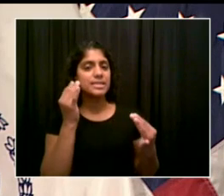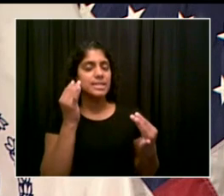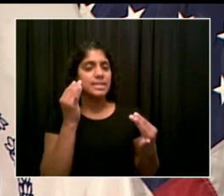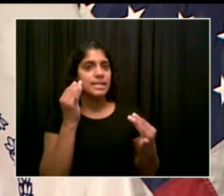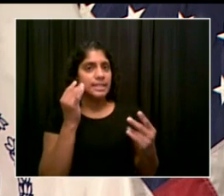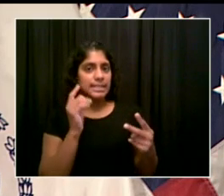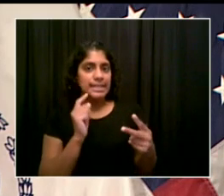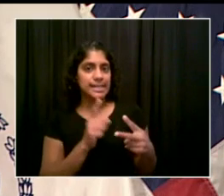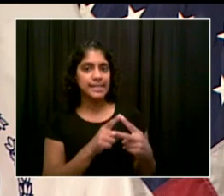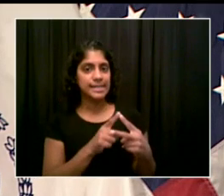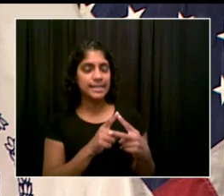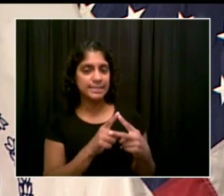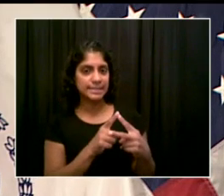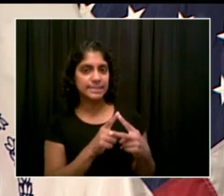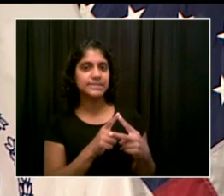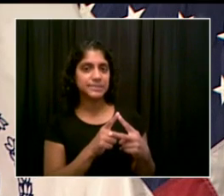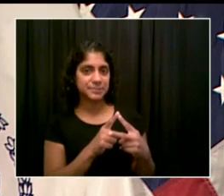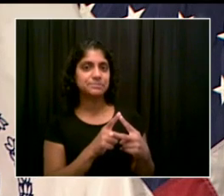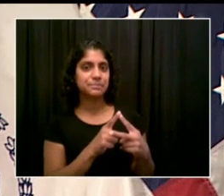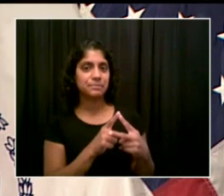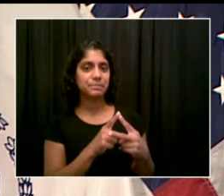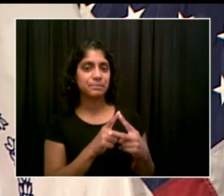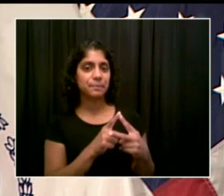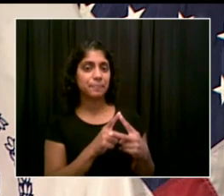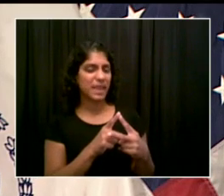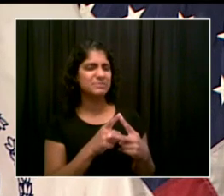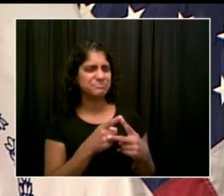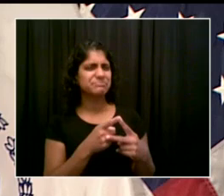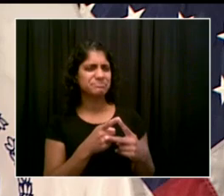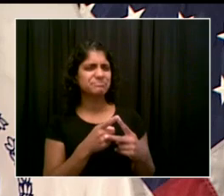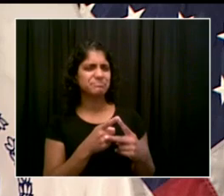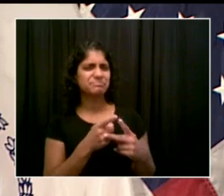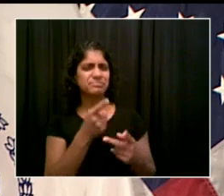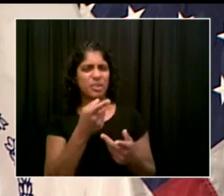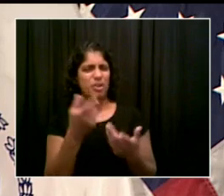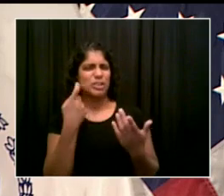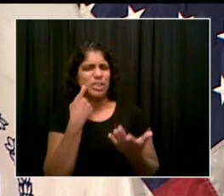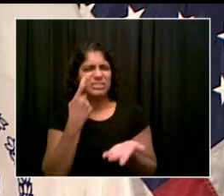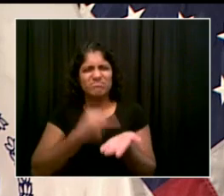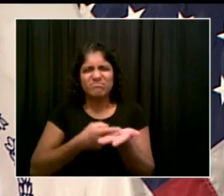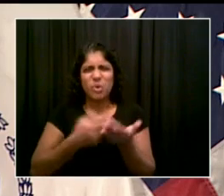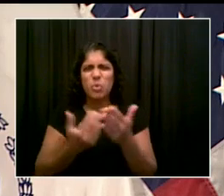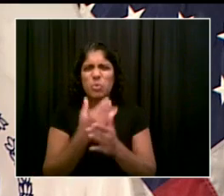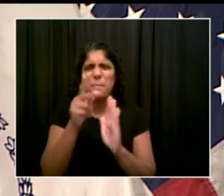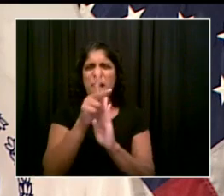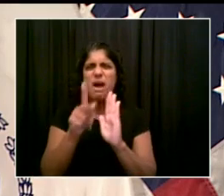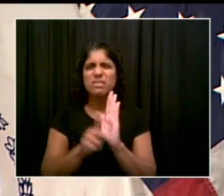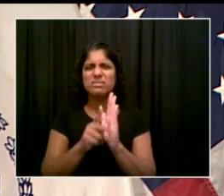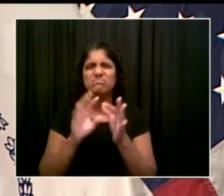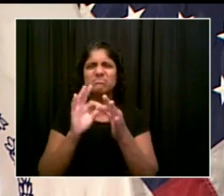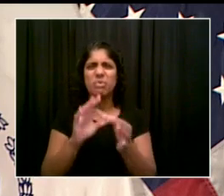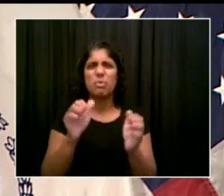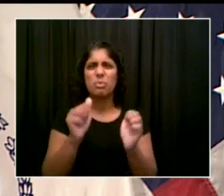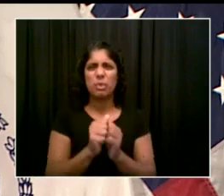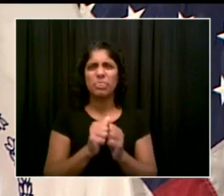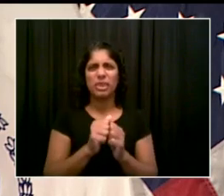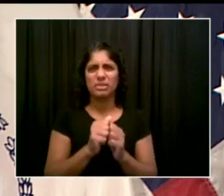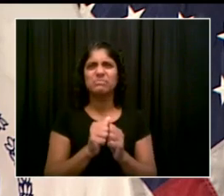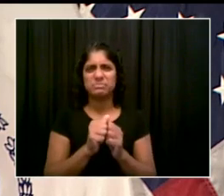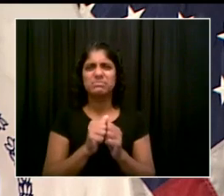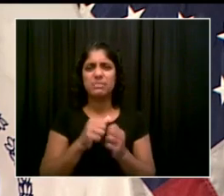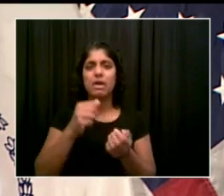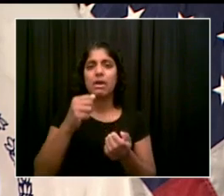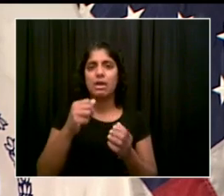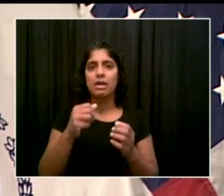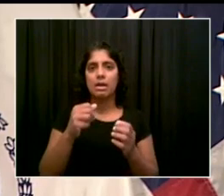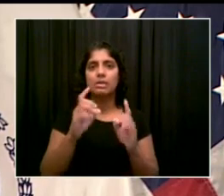new policy, namely the ones that represent workers at H&H? And what have you heard from them? I'll turn to Dr. Katz, who's had a lot of those conversations along